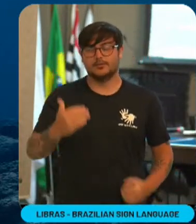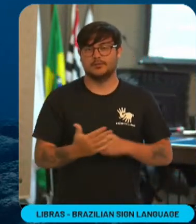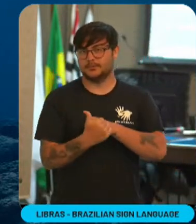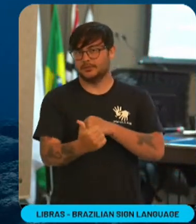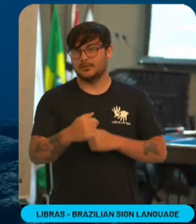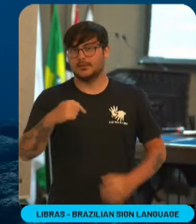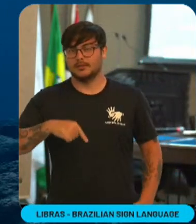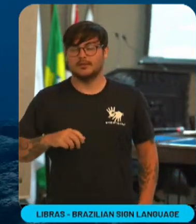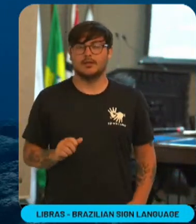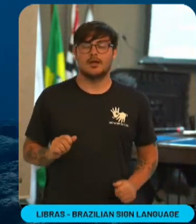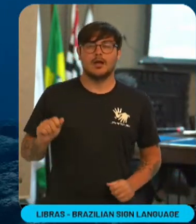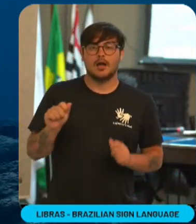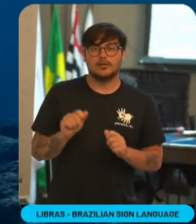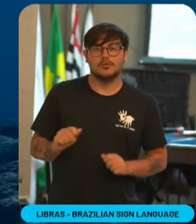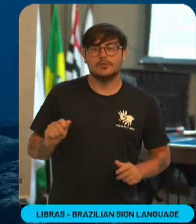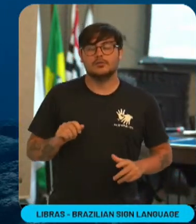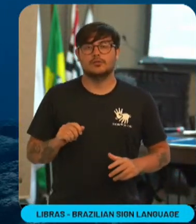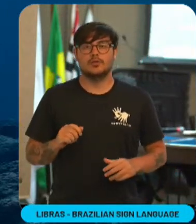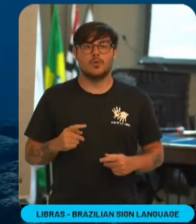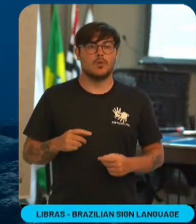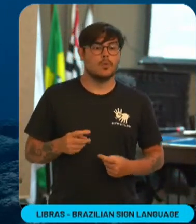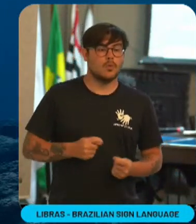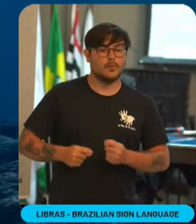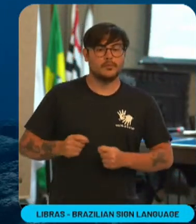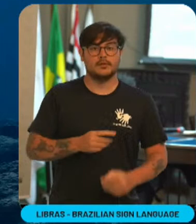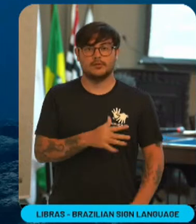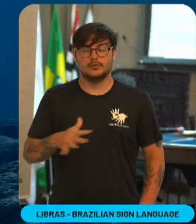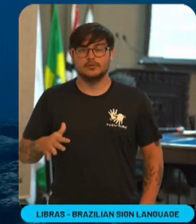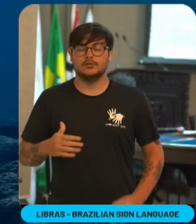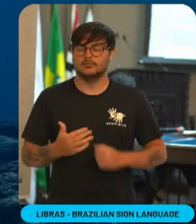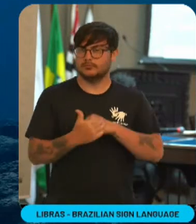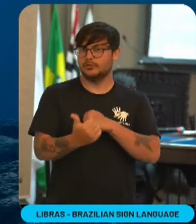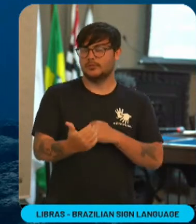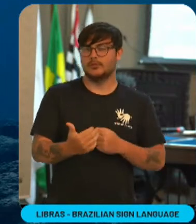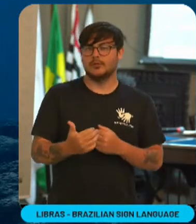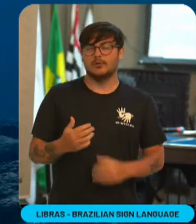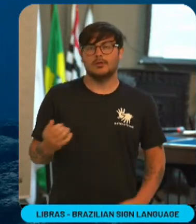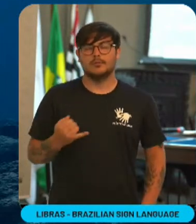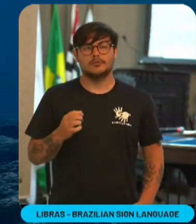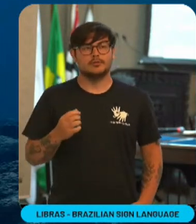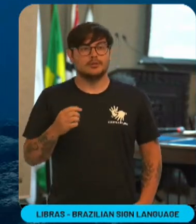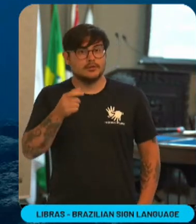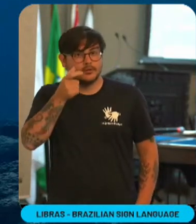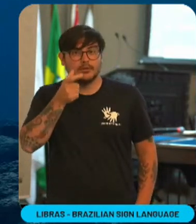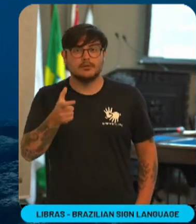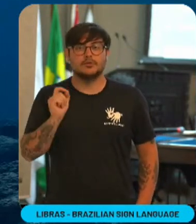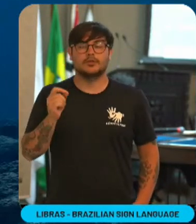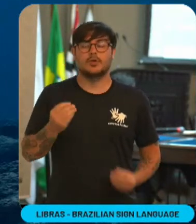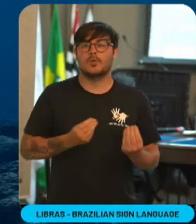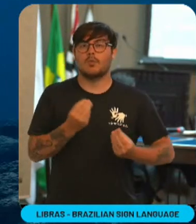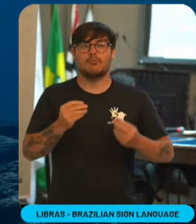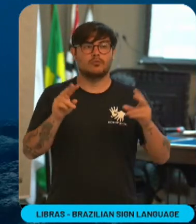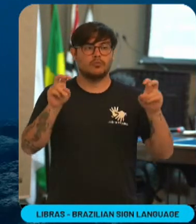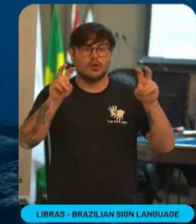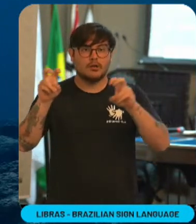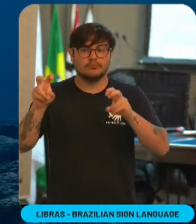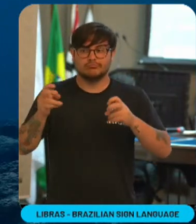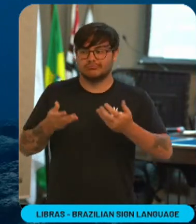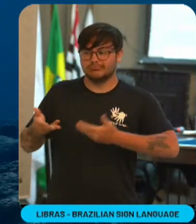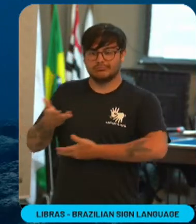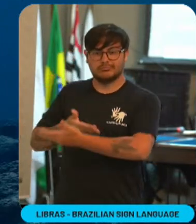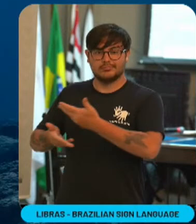for the Trade Association of Santos that invited us. It's